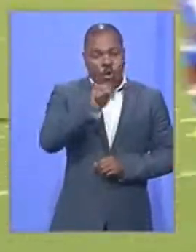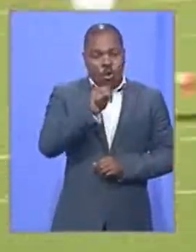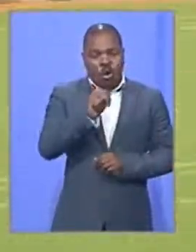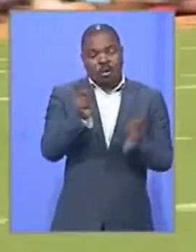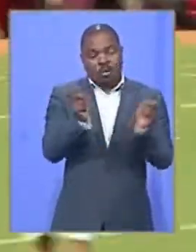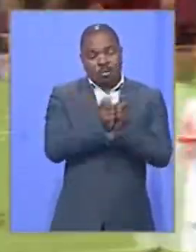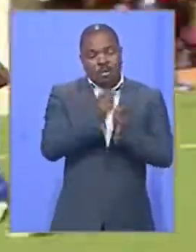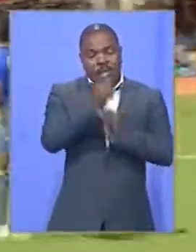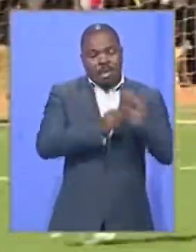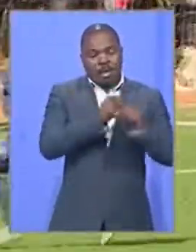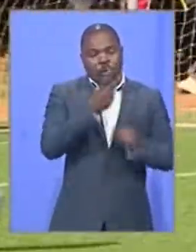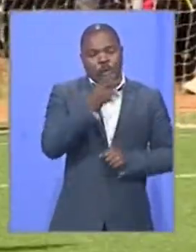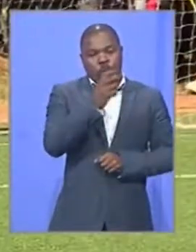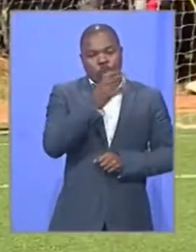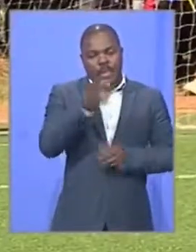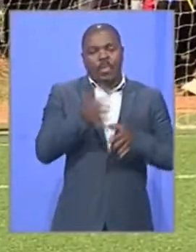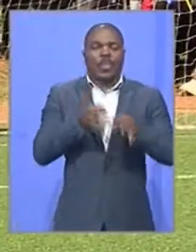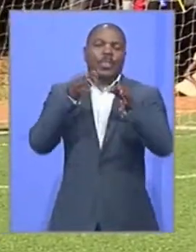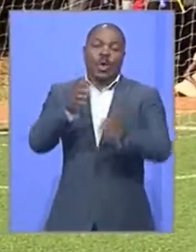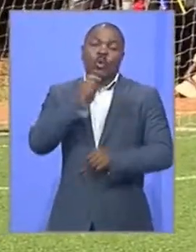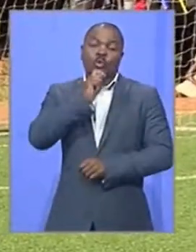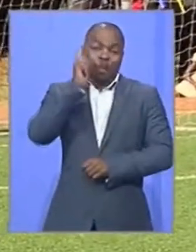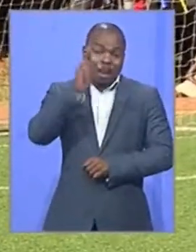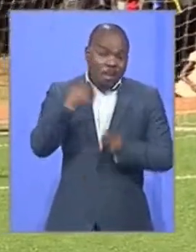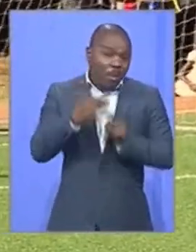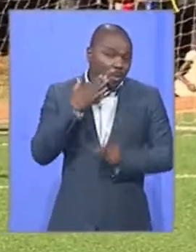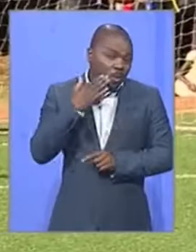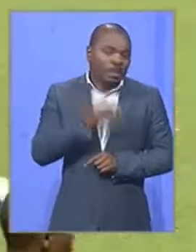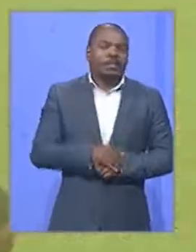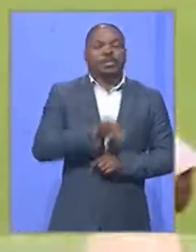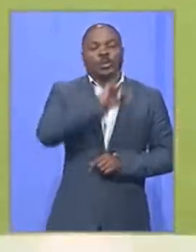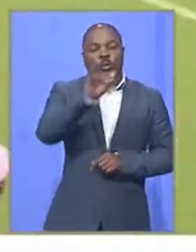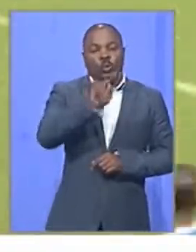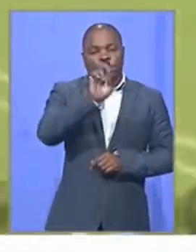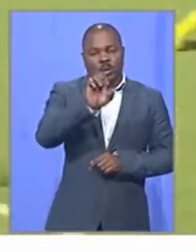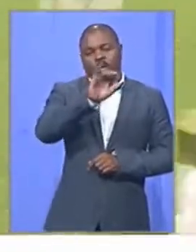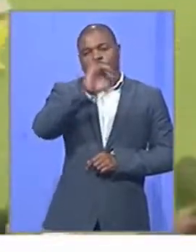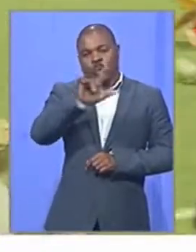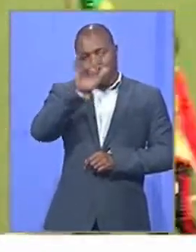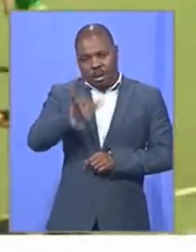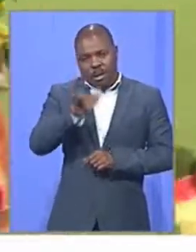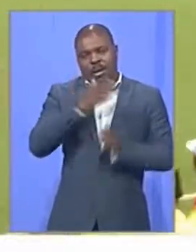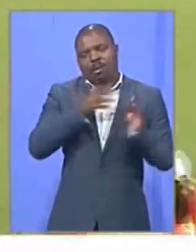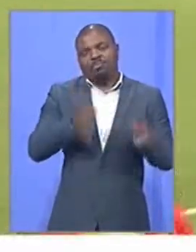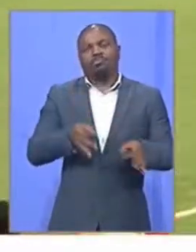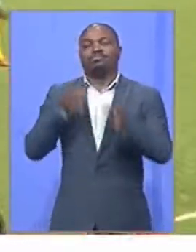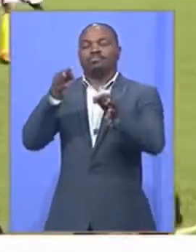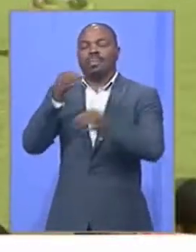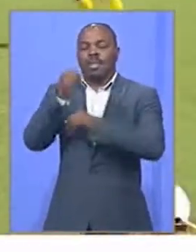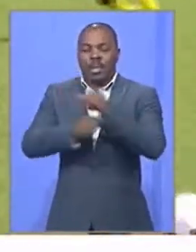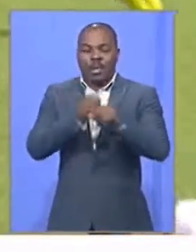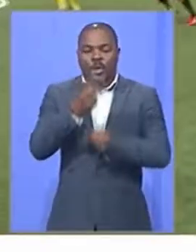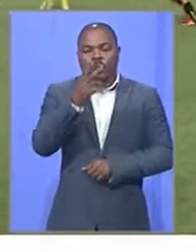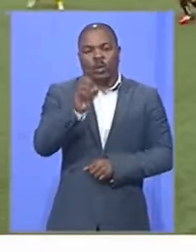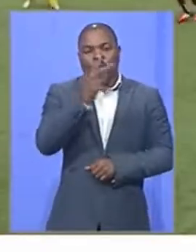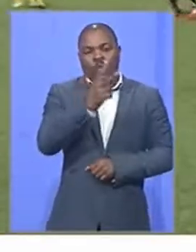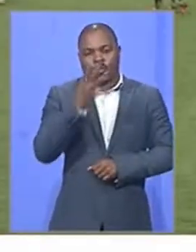tsa 2023 tse ne di tshwanetse ho tshwarwa ka Phupjane le Phupu, mme di se di tla tshwarwa ka Pherekgong le Hlakola ka